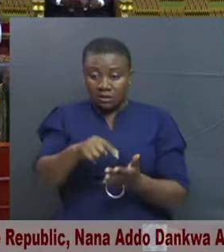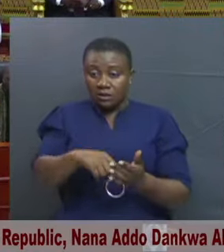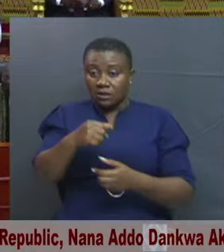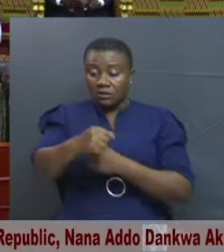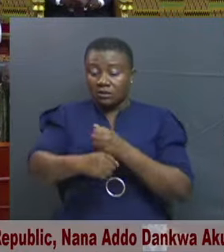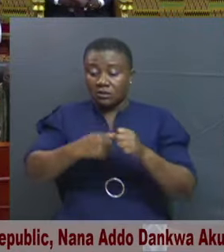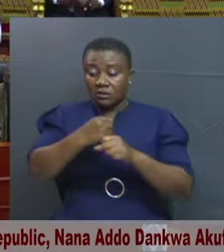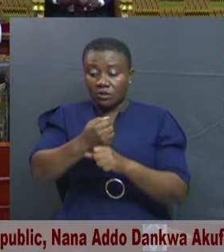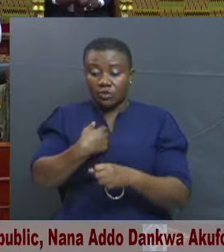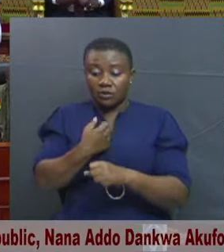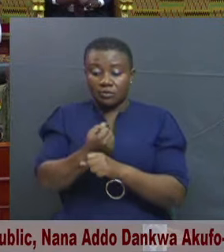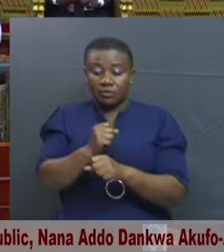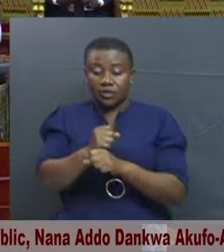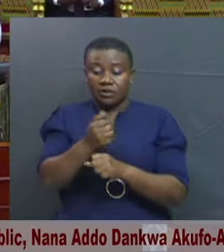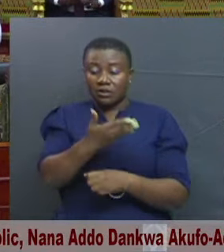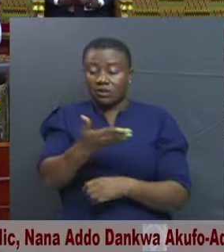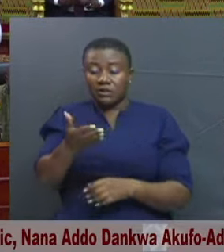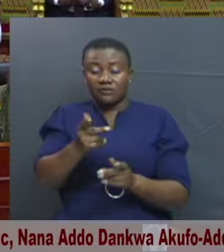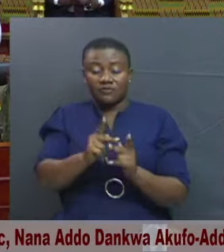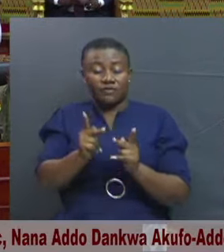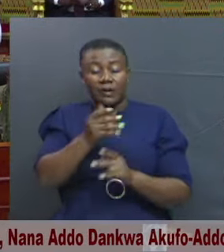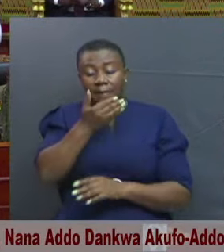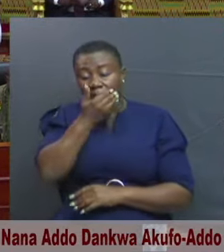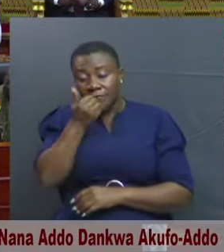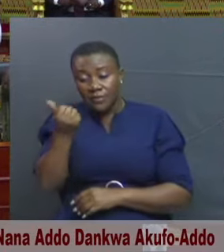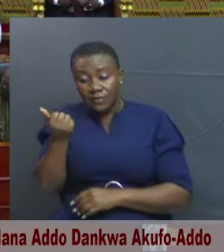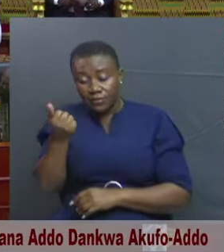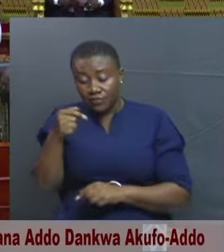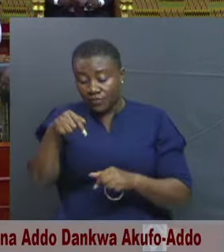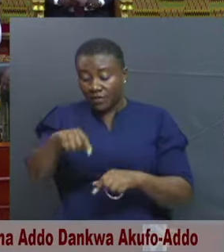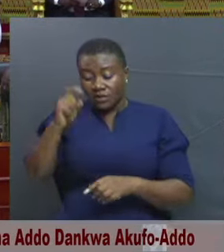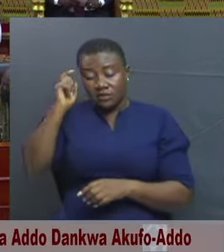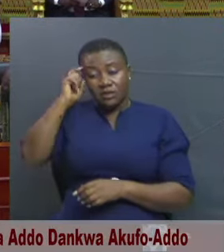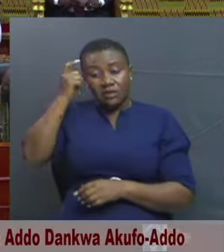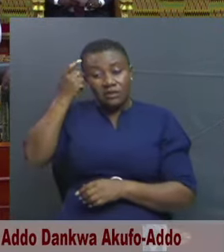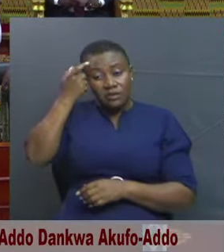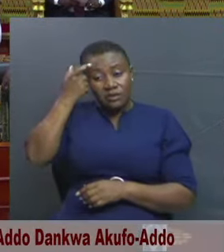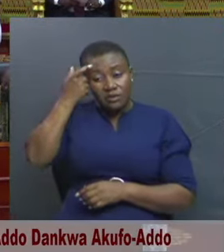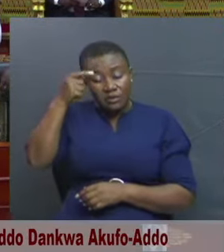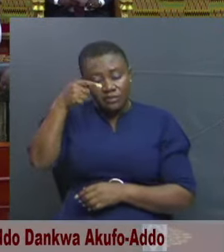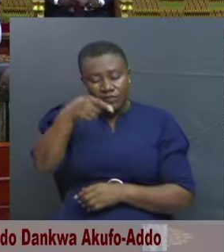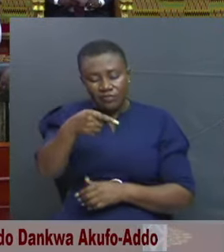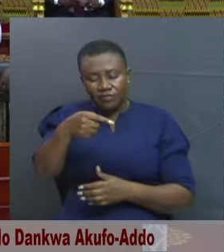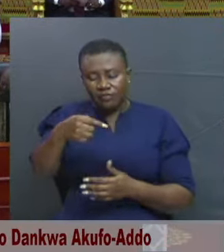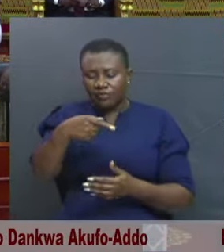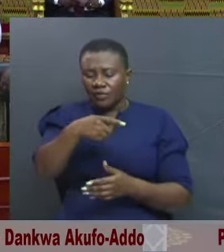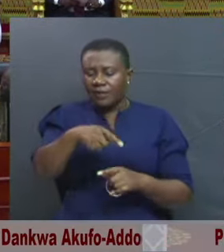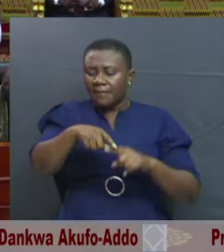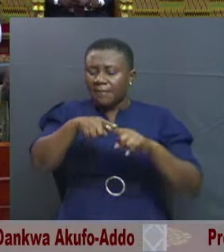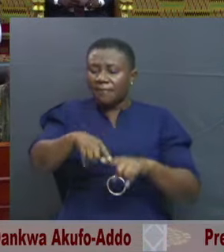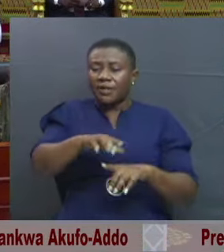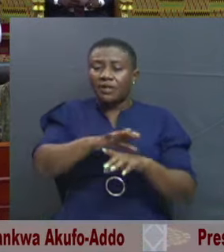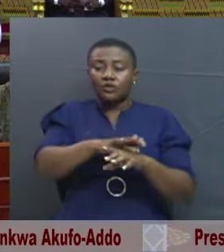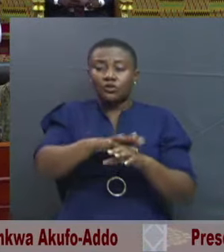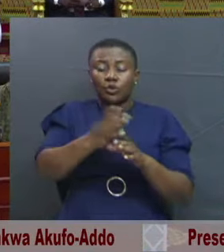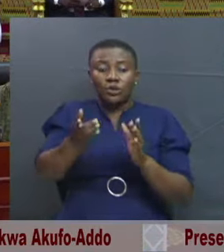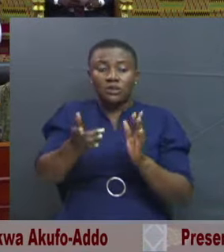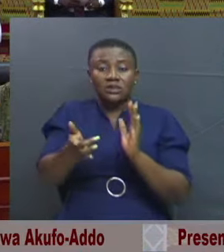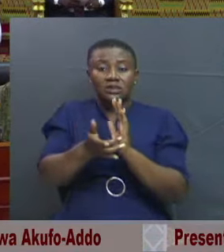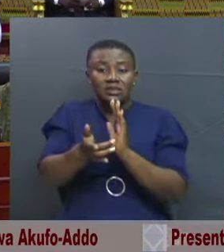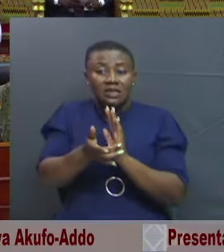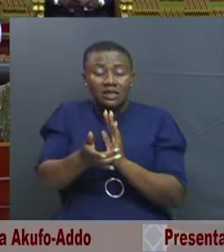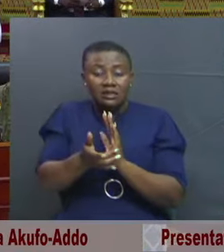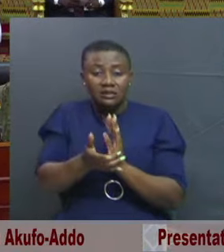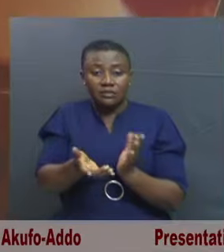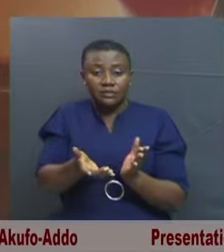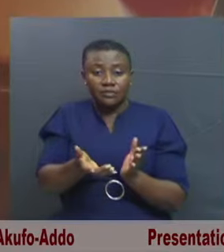higher level this Government after all is the digitalization government and the man